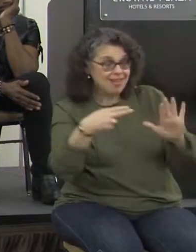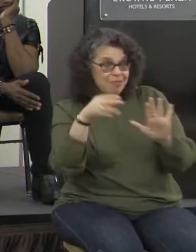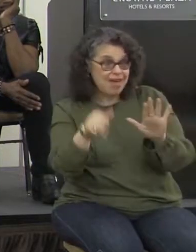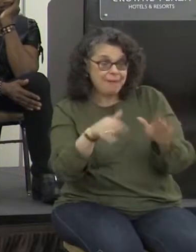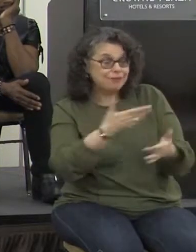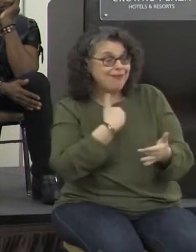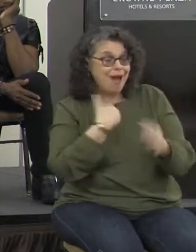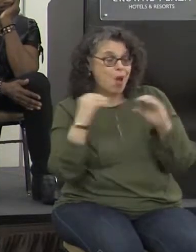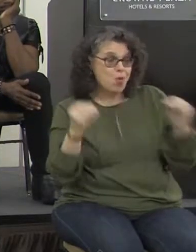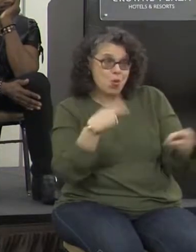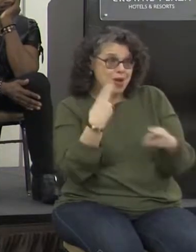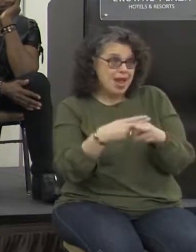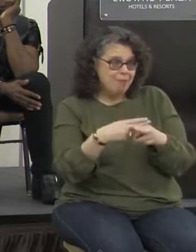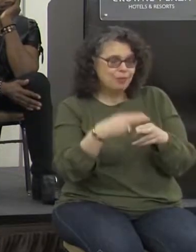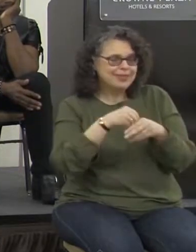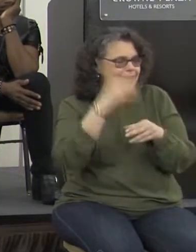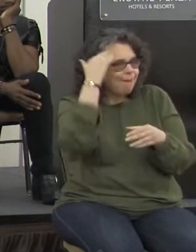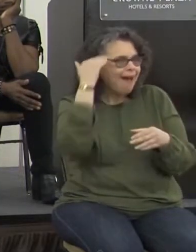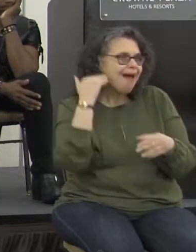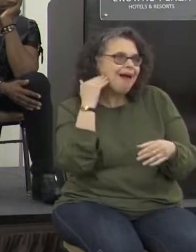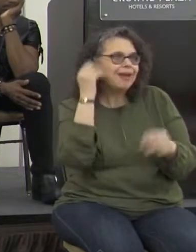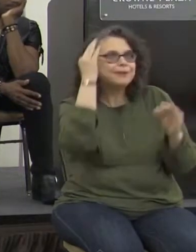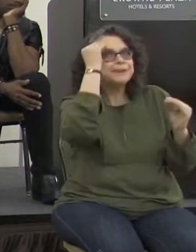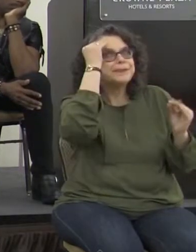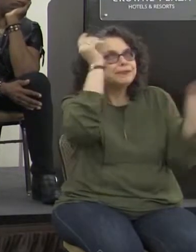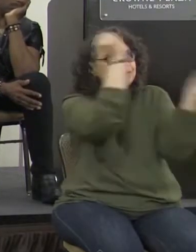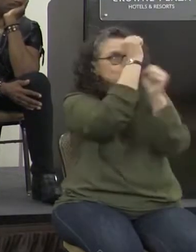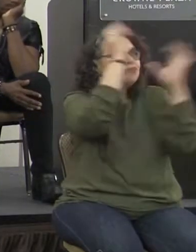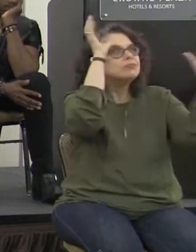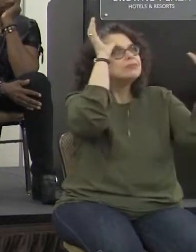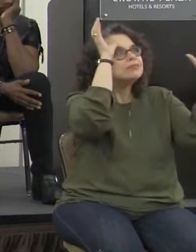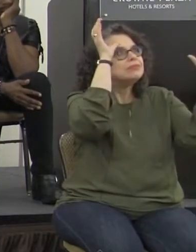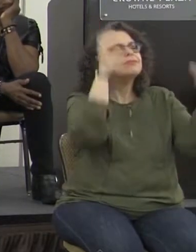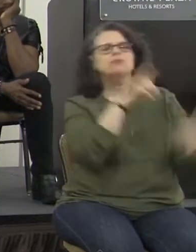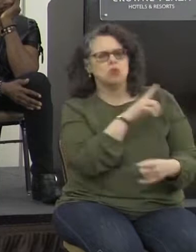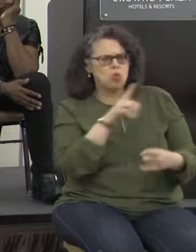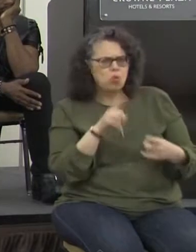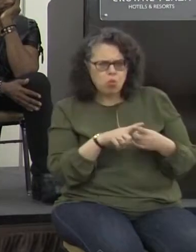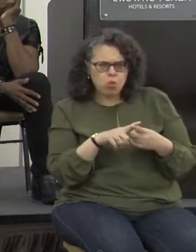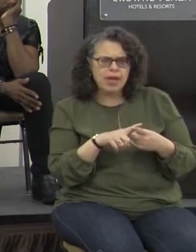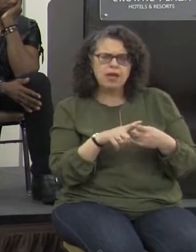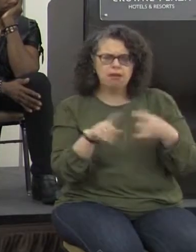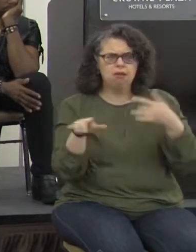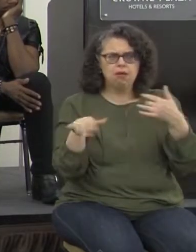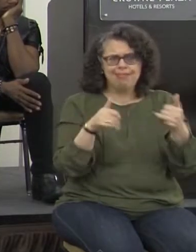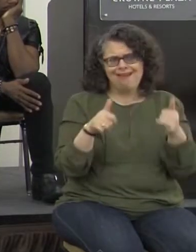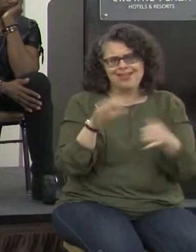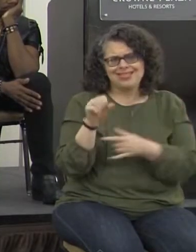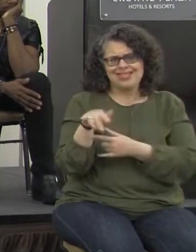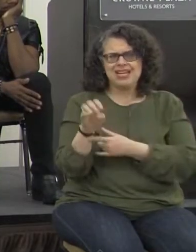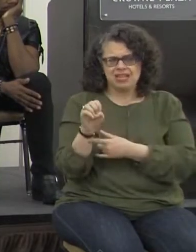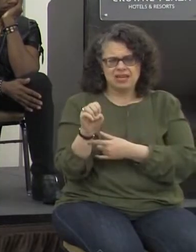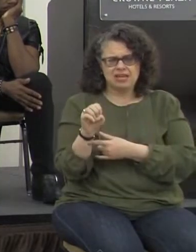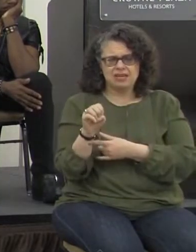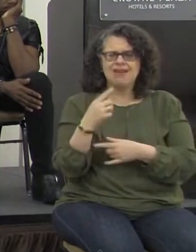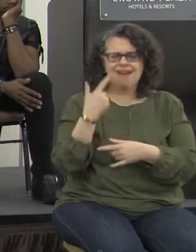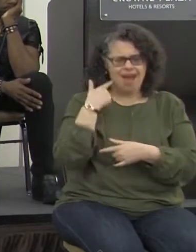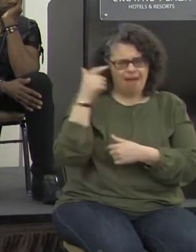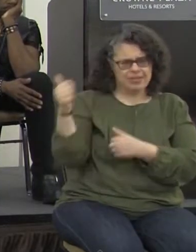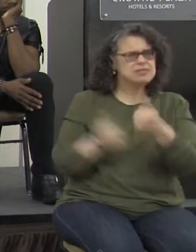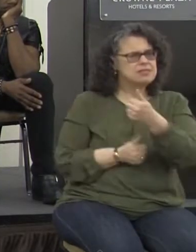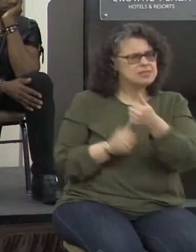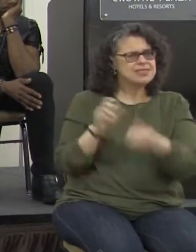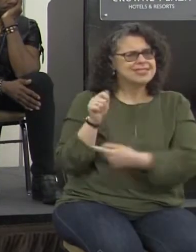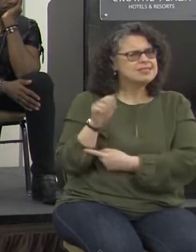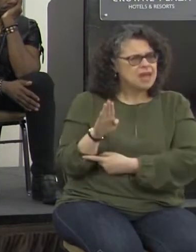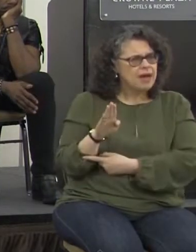have a name. It was all in my head. And when I do a scene that I am subbing in